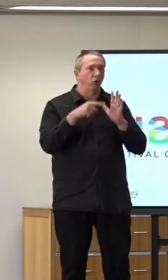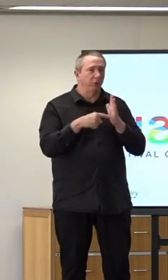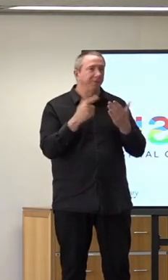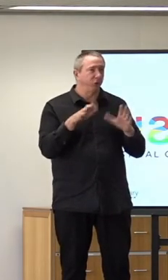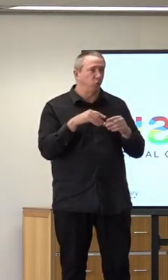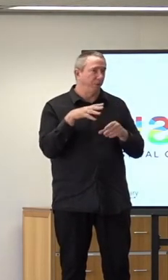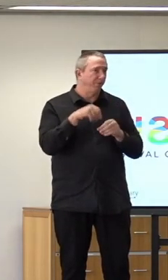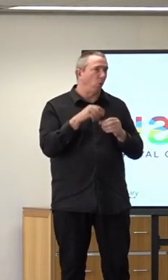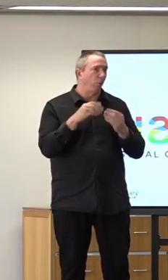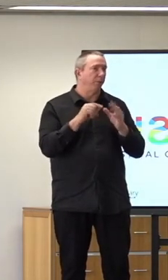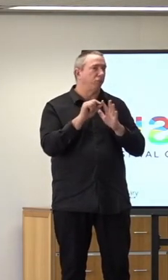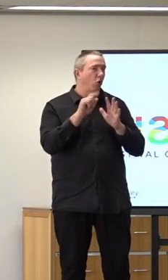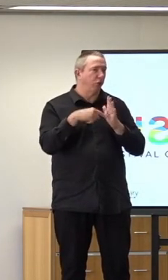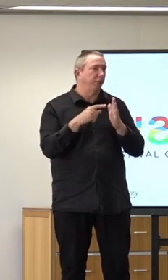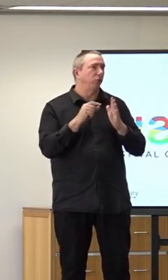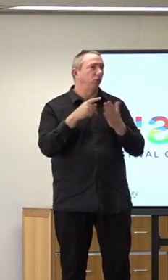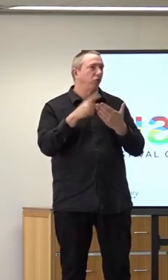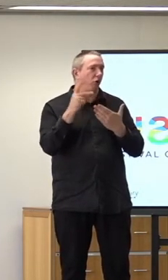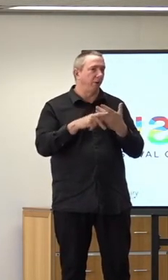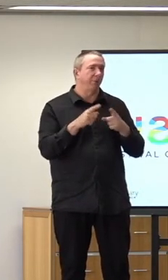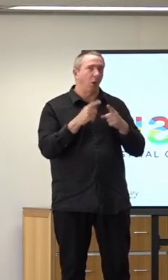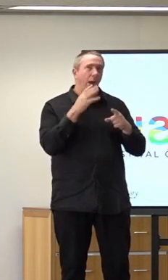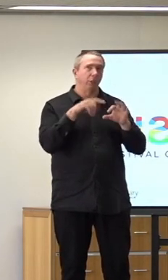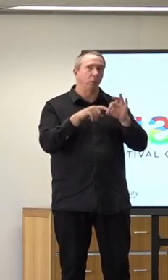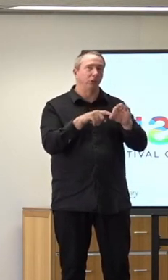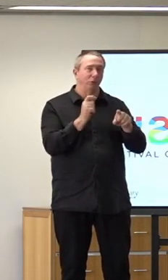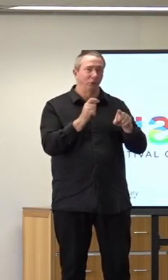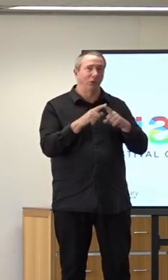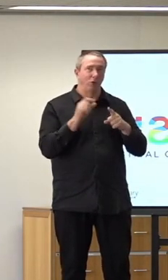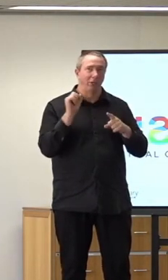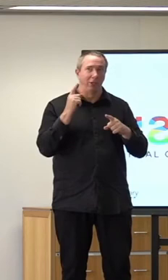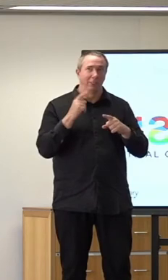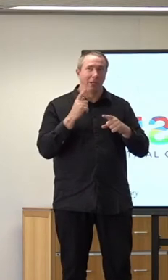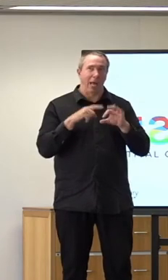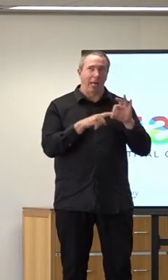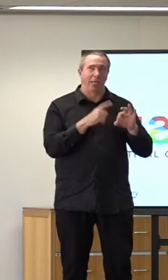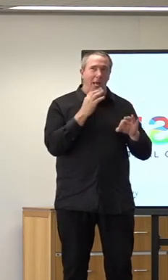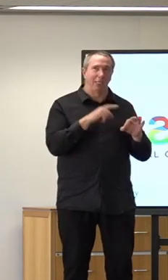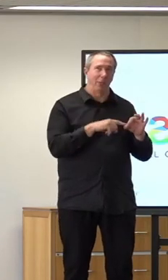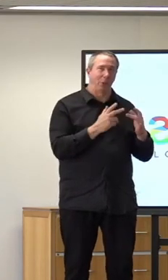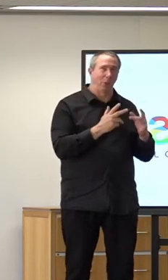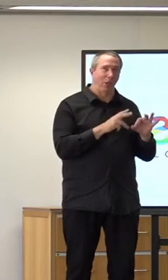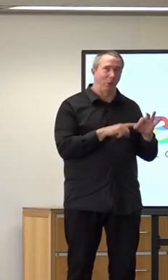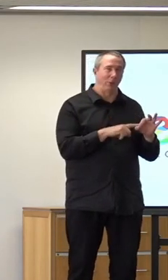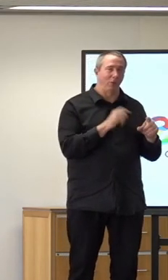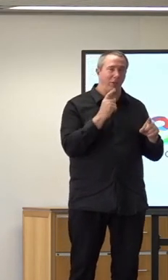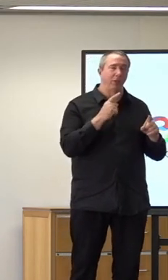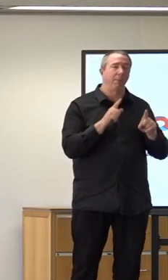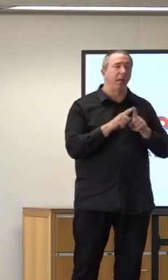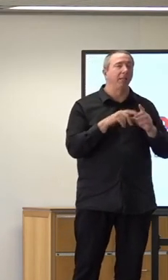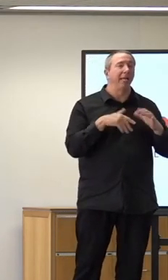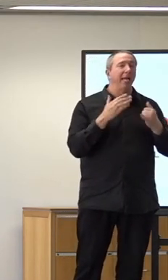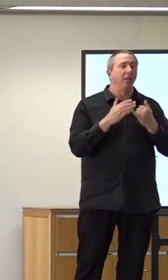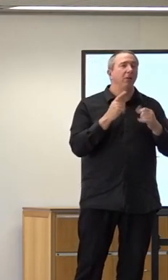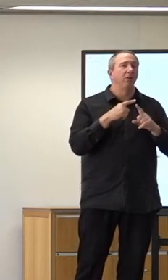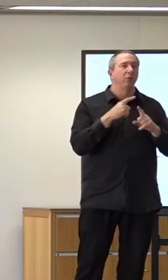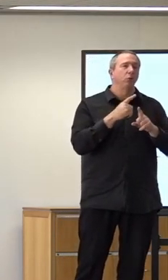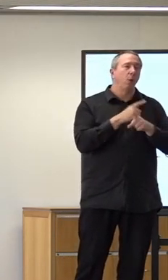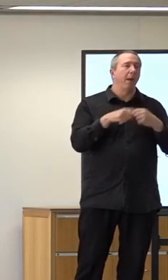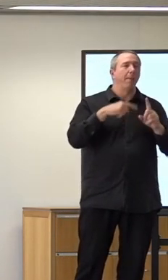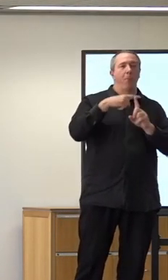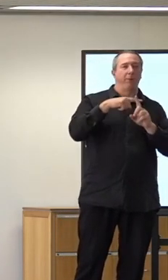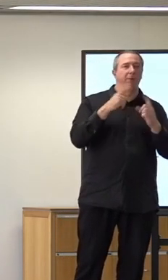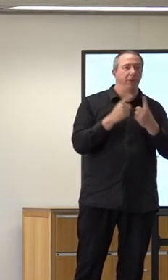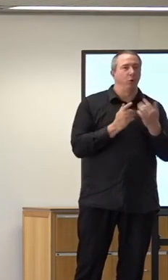involved in, and then we will go to questions. I'm sorry, I've just asked another question, I realise, but I guess just to end on a positive note of, you know, in